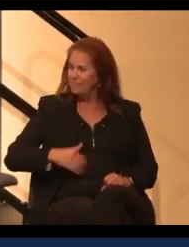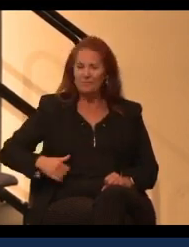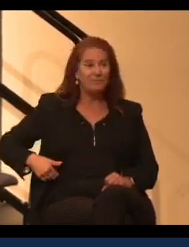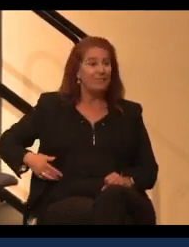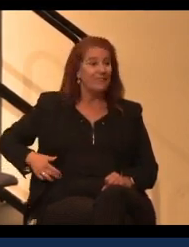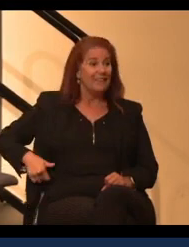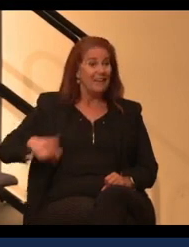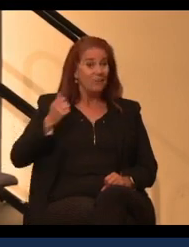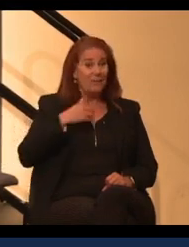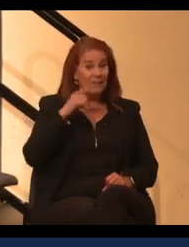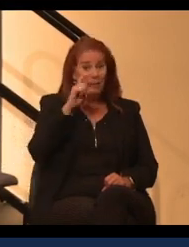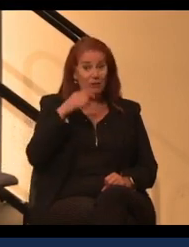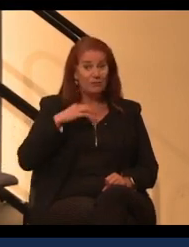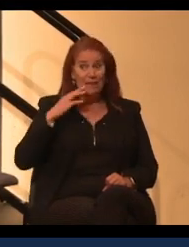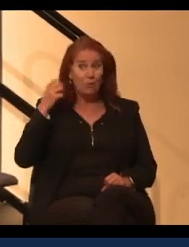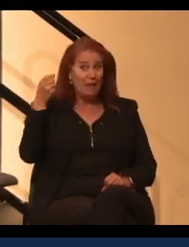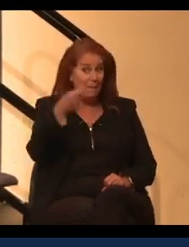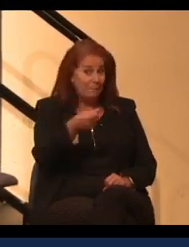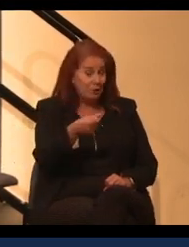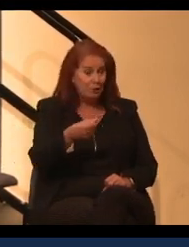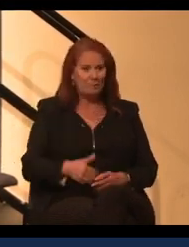If anyone has questions, I'll come to you.